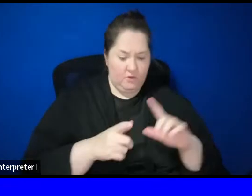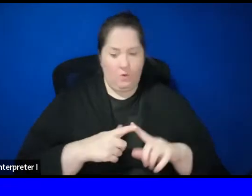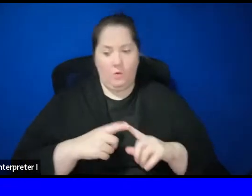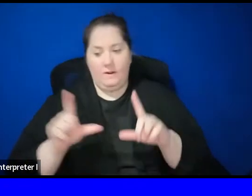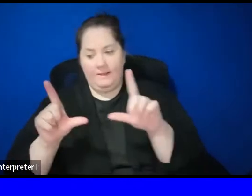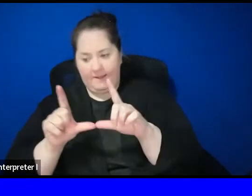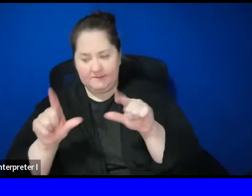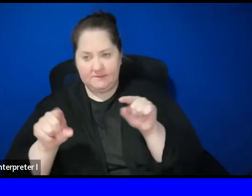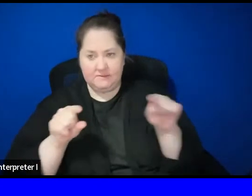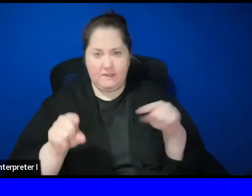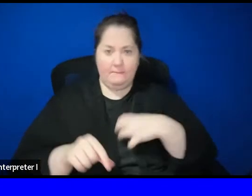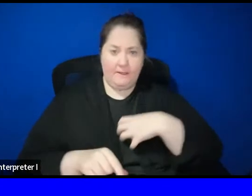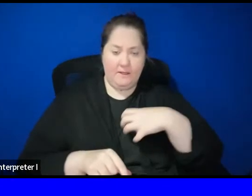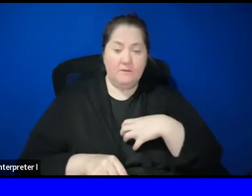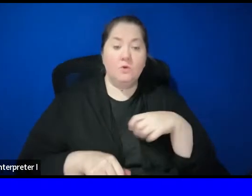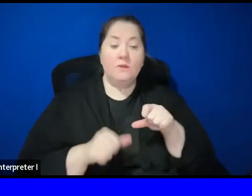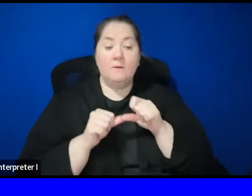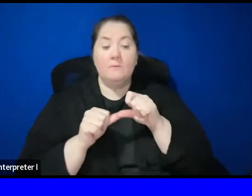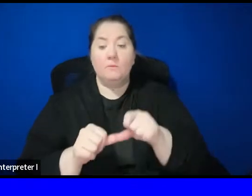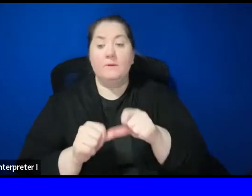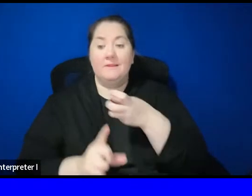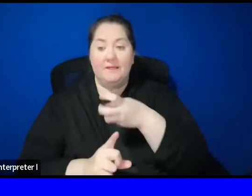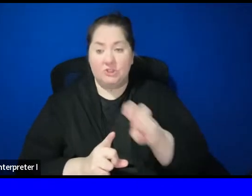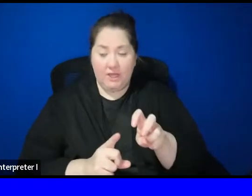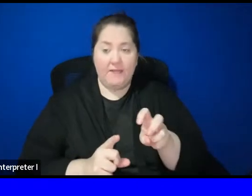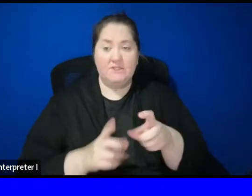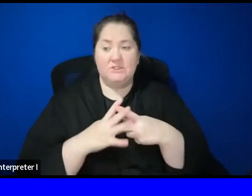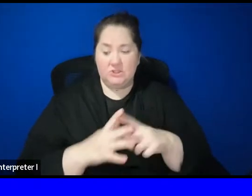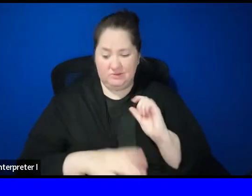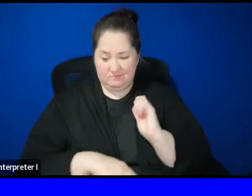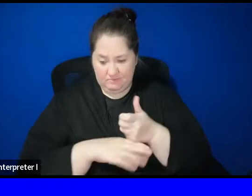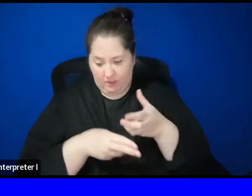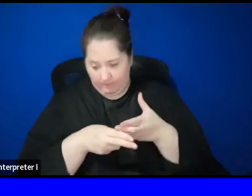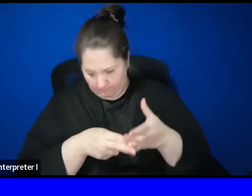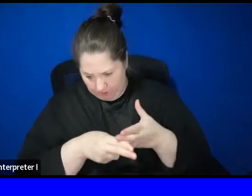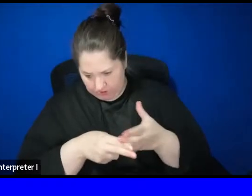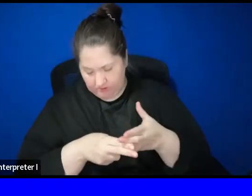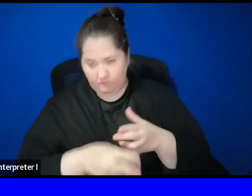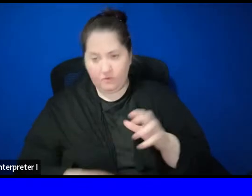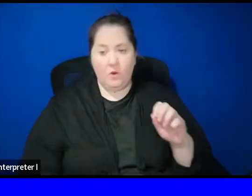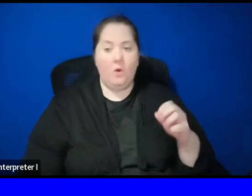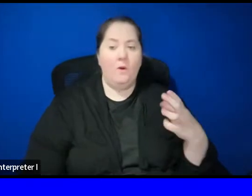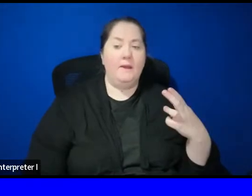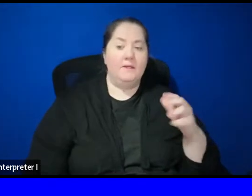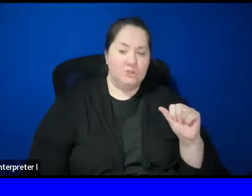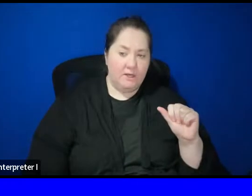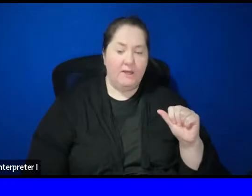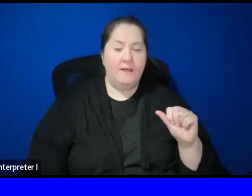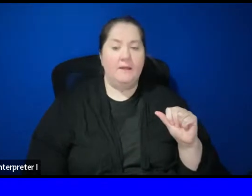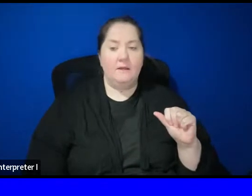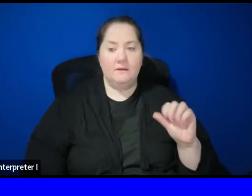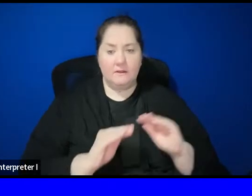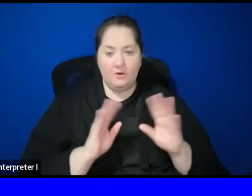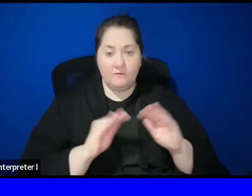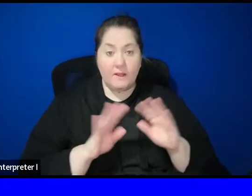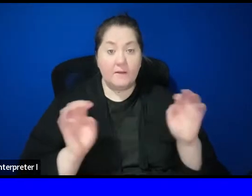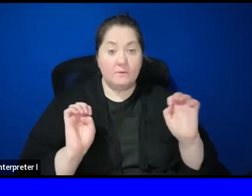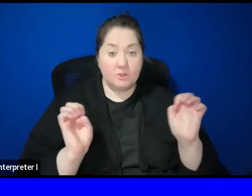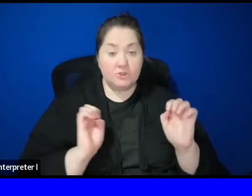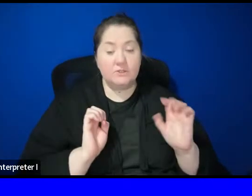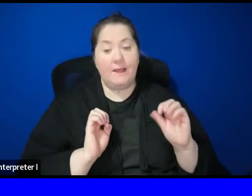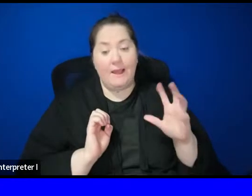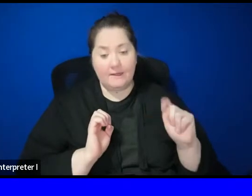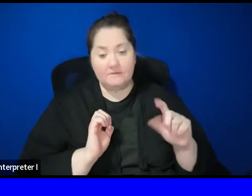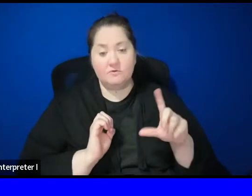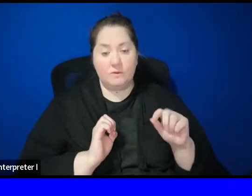license. This will make permanent the change initially put in place by the Office of Administrative Hearings Jurisdiction Clarification Emergency Amendment Act